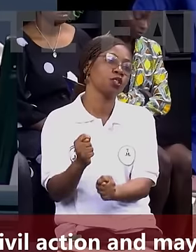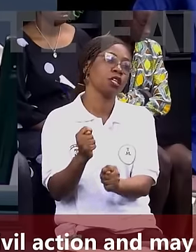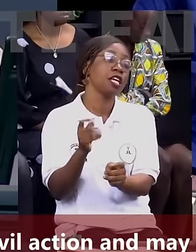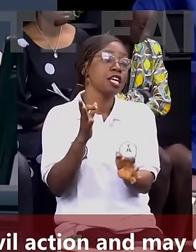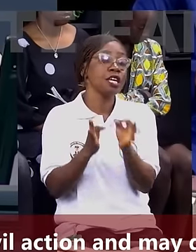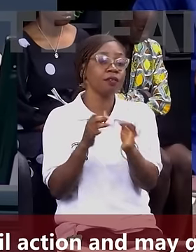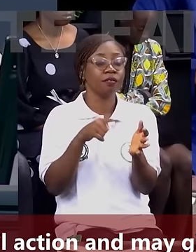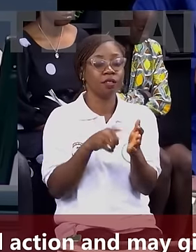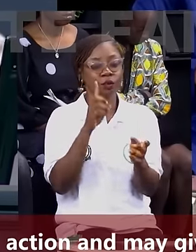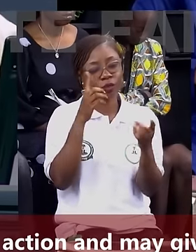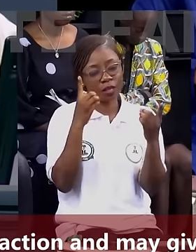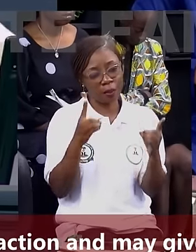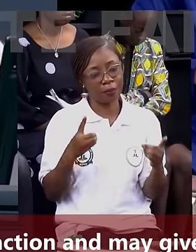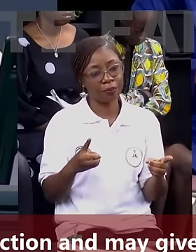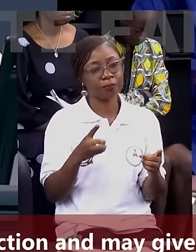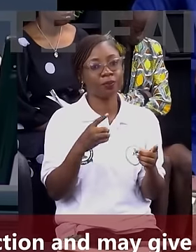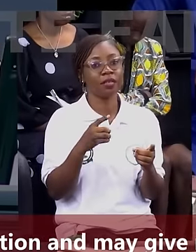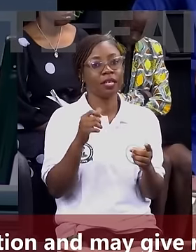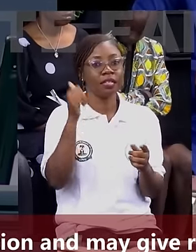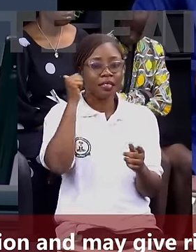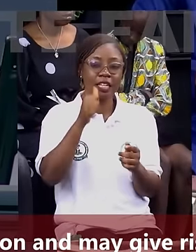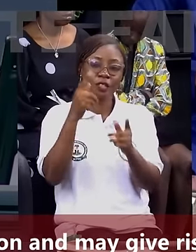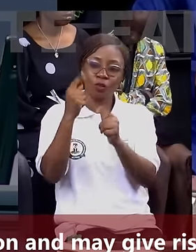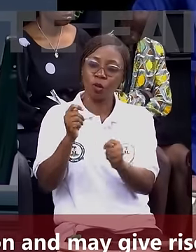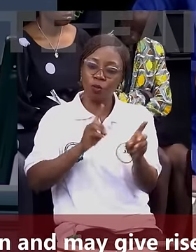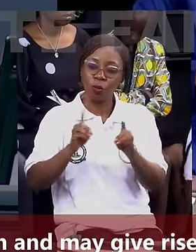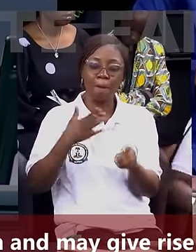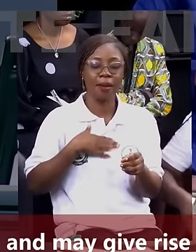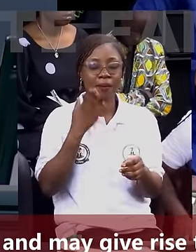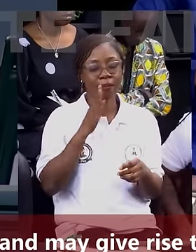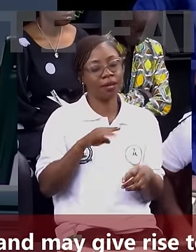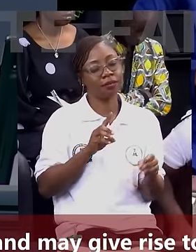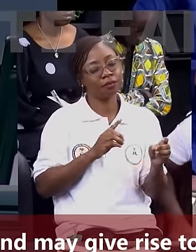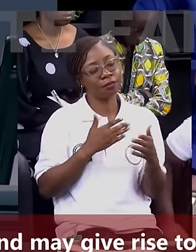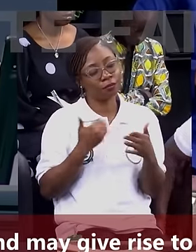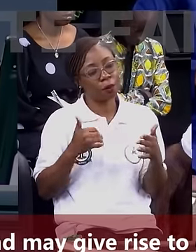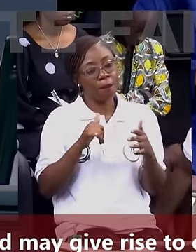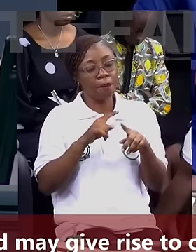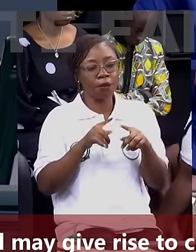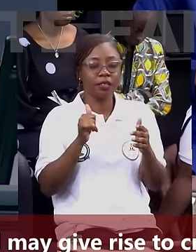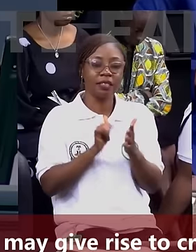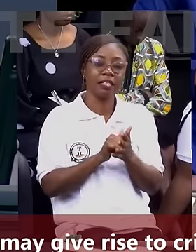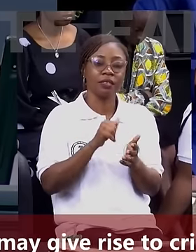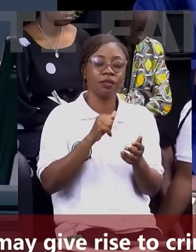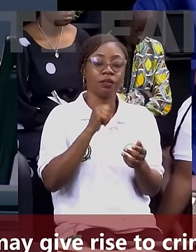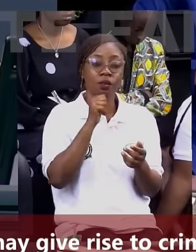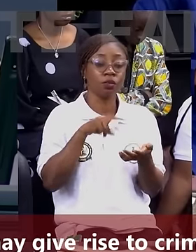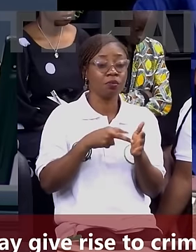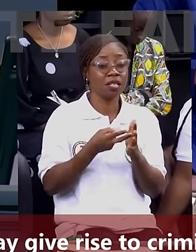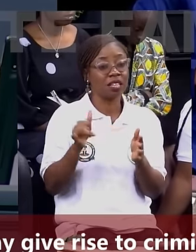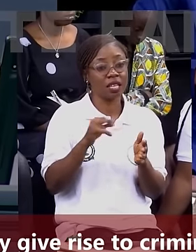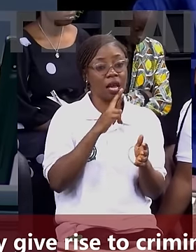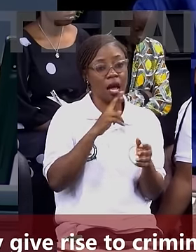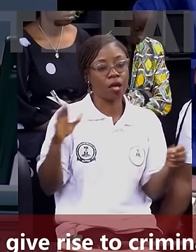one happened, daily trust don't do me bad before, but that does not mean that they are absolutely bad. Go and